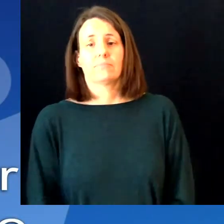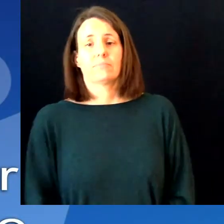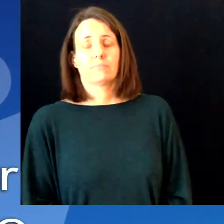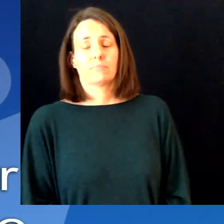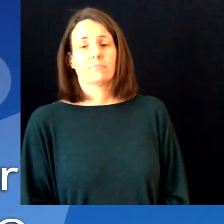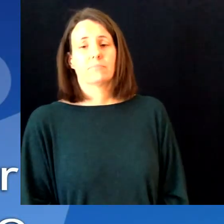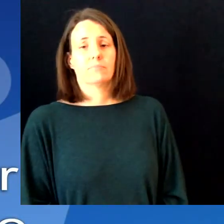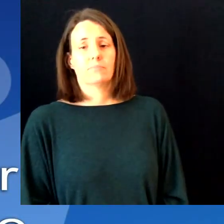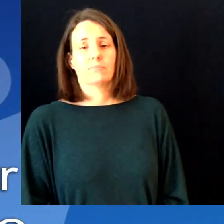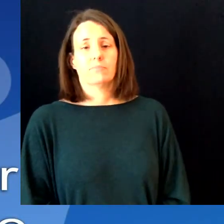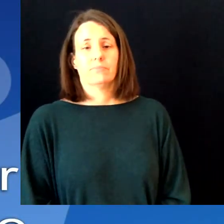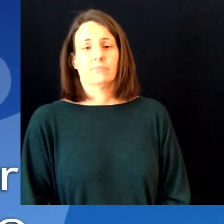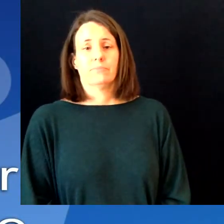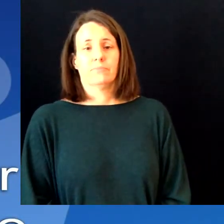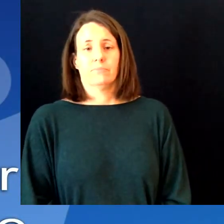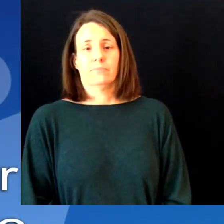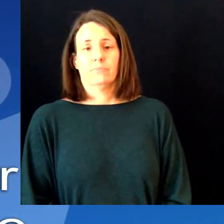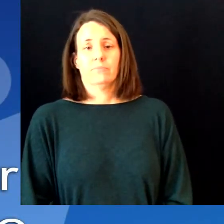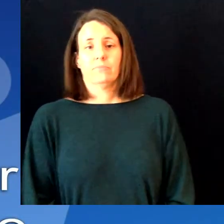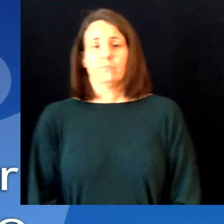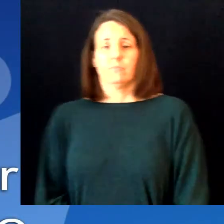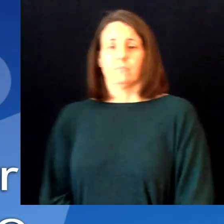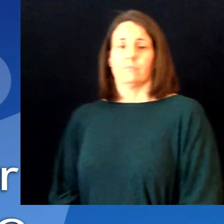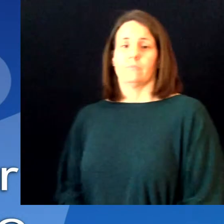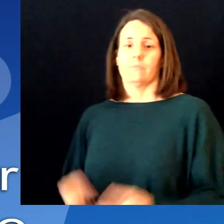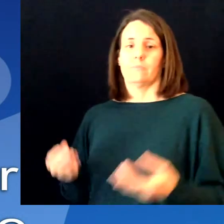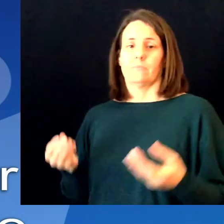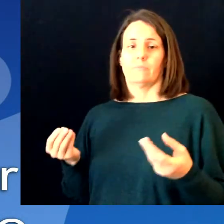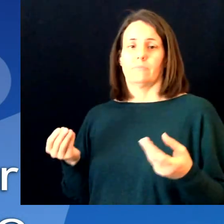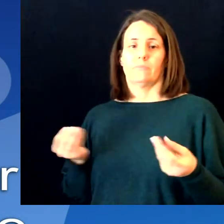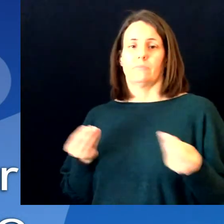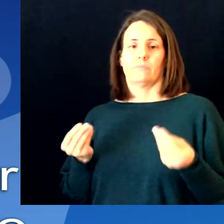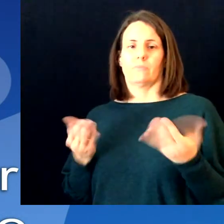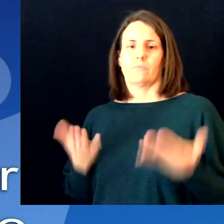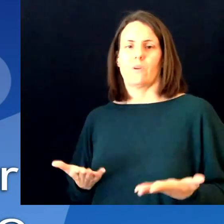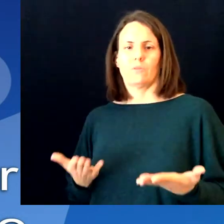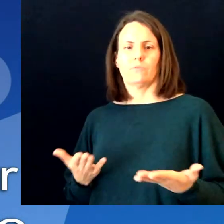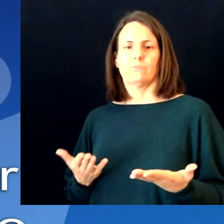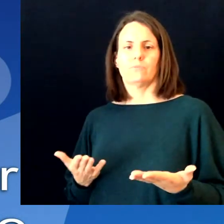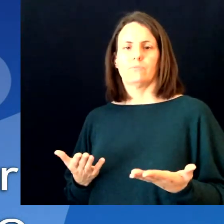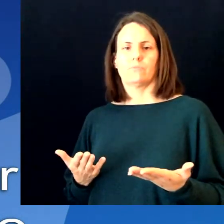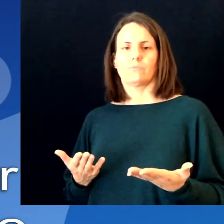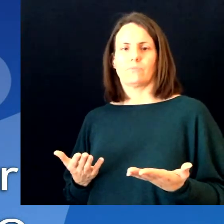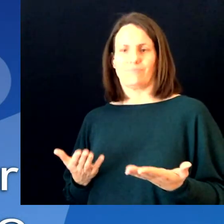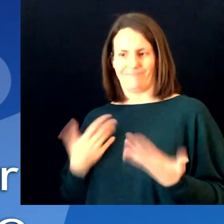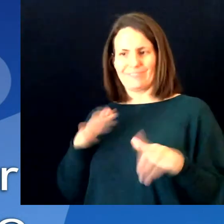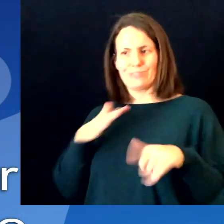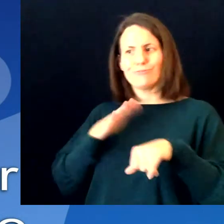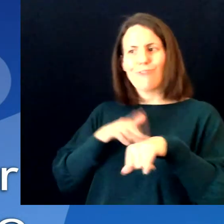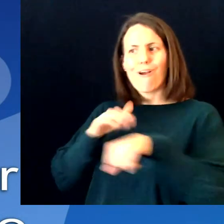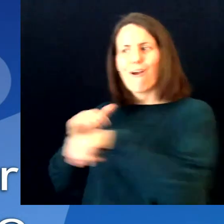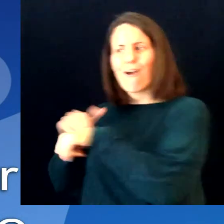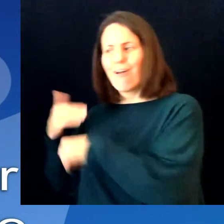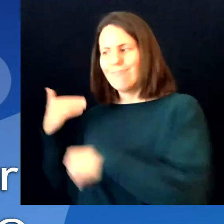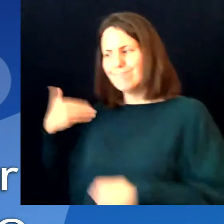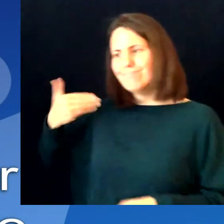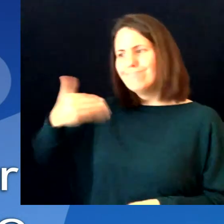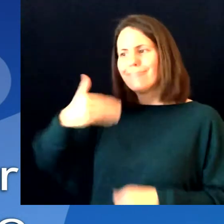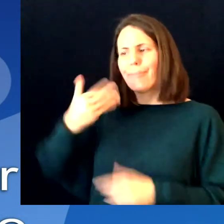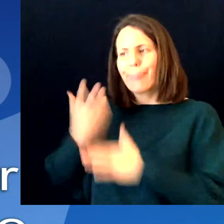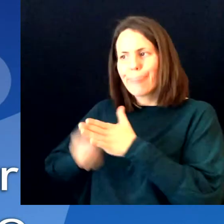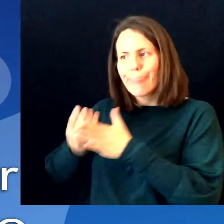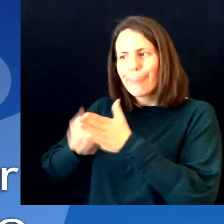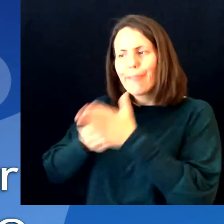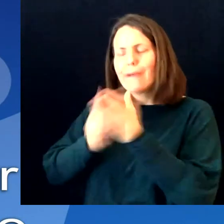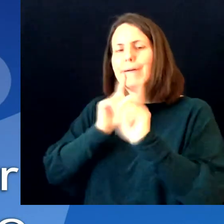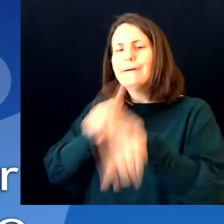Thank you. Now, there were a couple of reporters that we called on that weren't available the first time around, so we'll try again for, first off, Kaya Murray